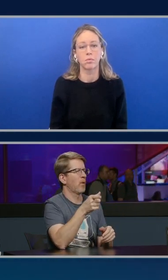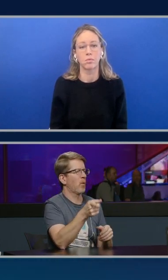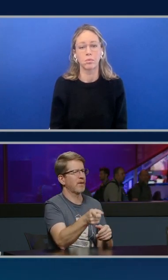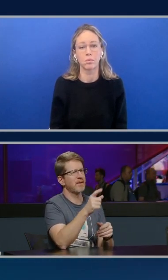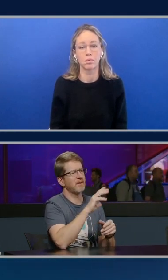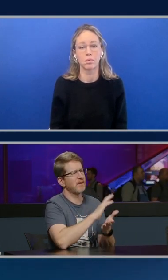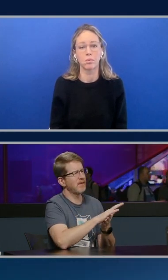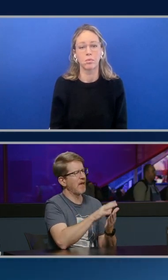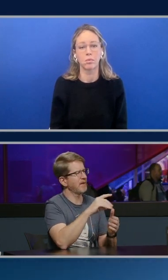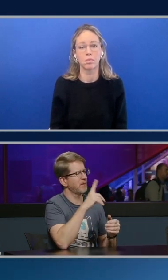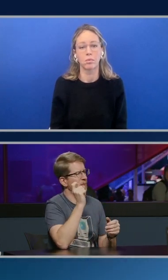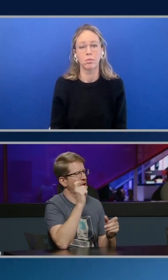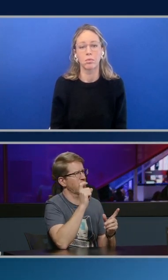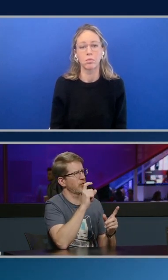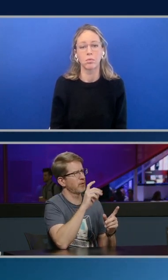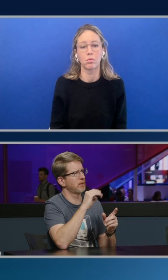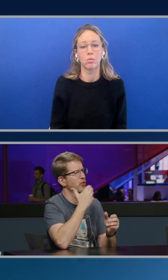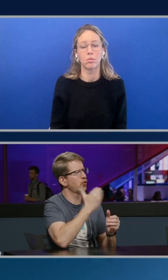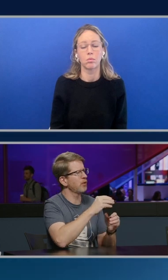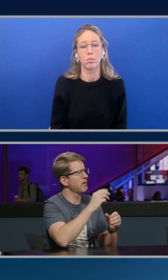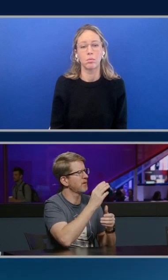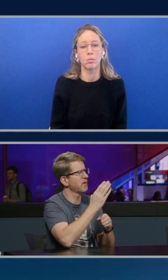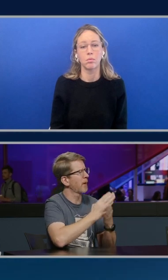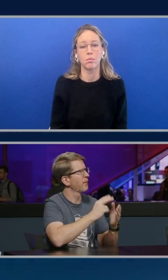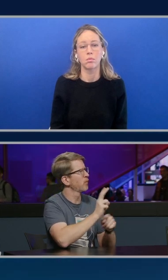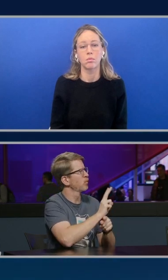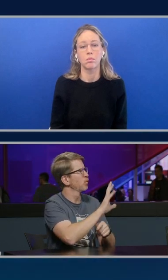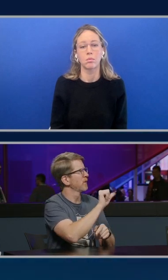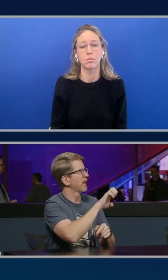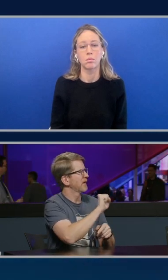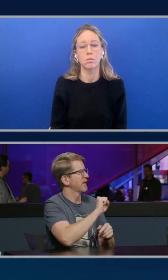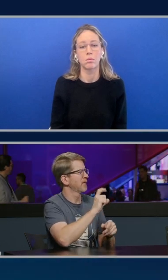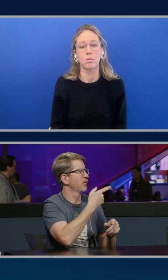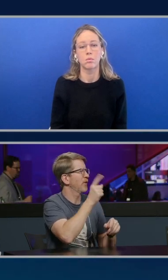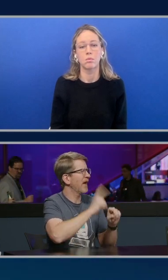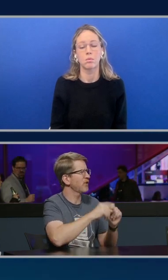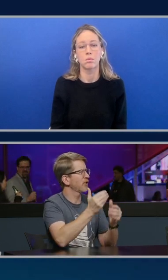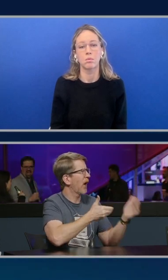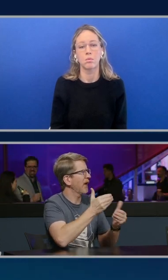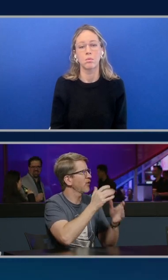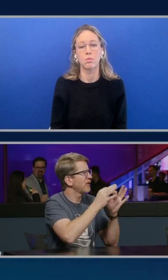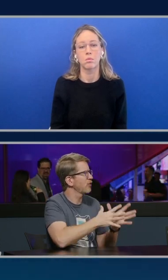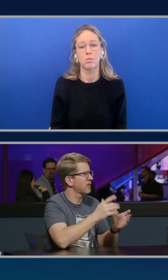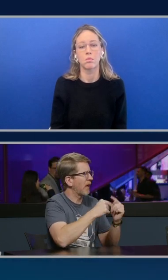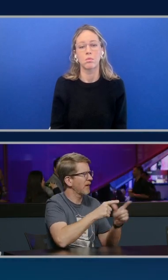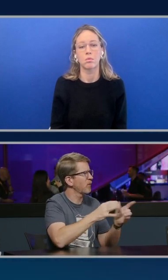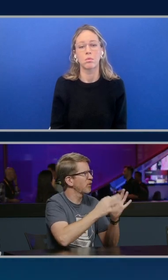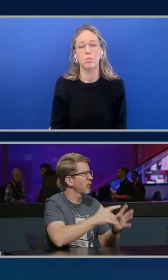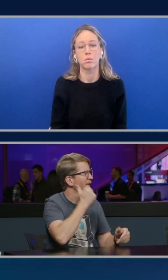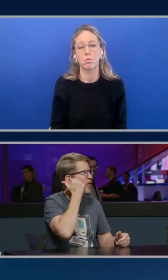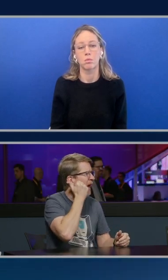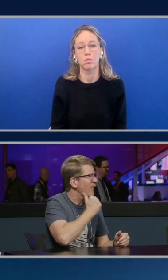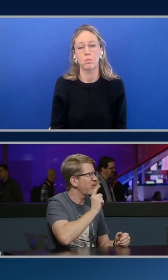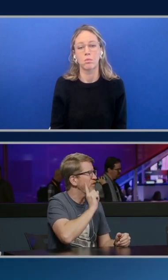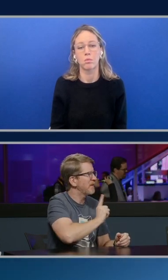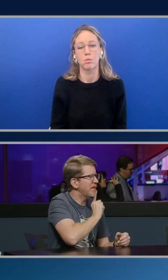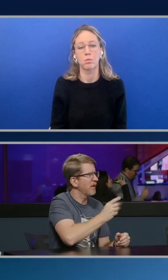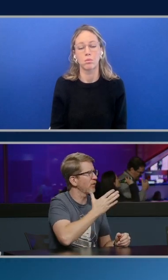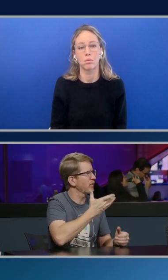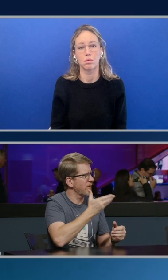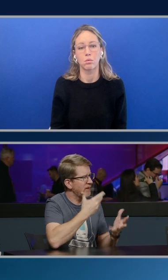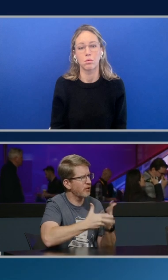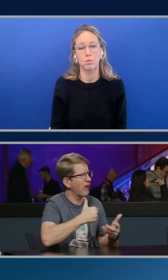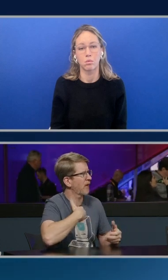all of it. And so it's nice because some use cases you can't hire sign language interpreters